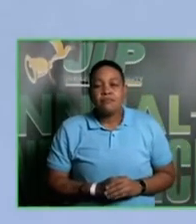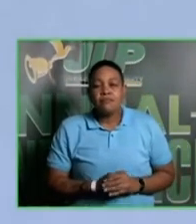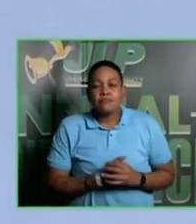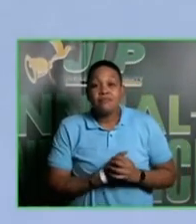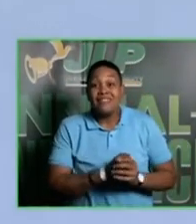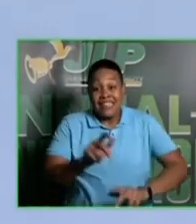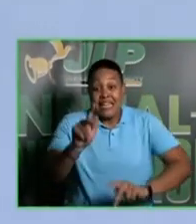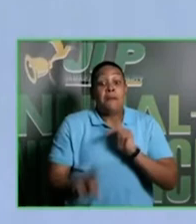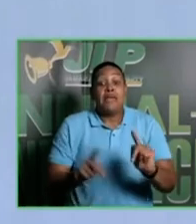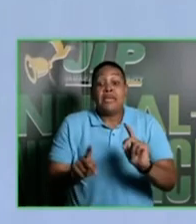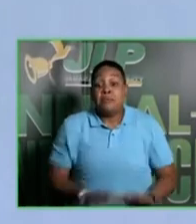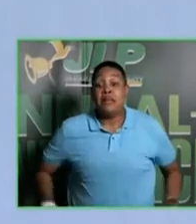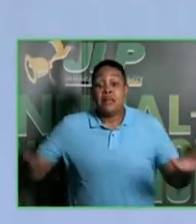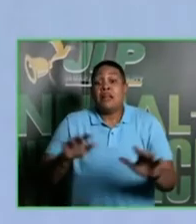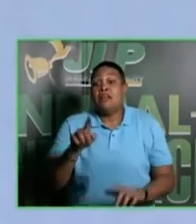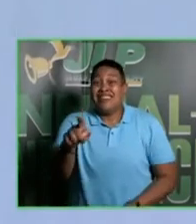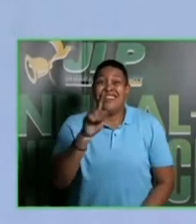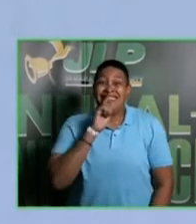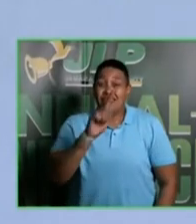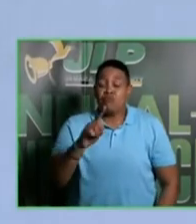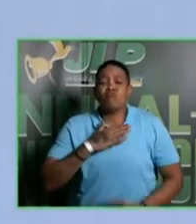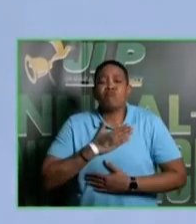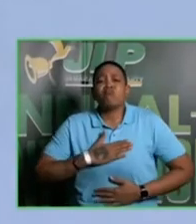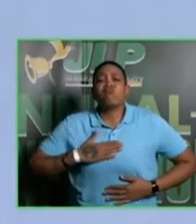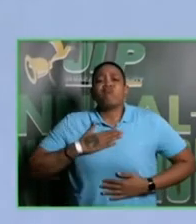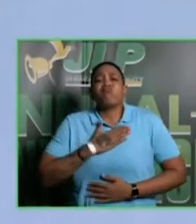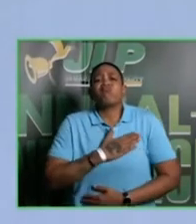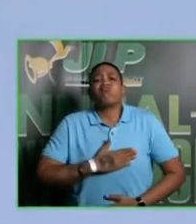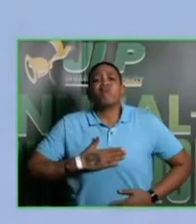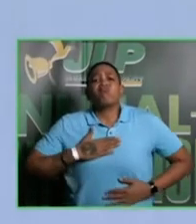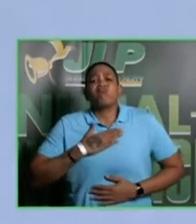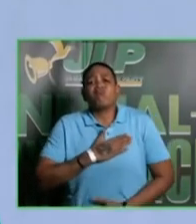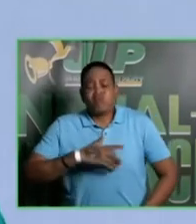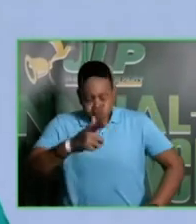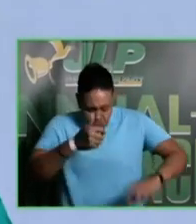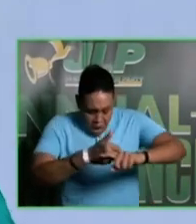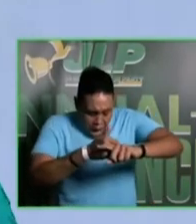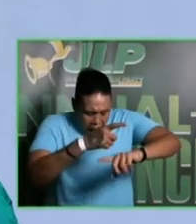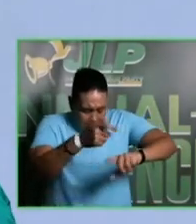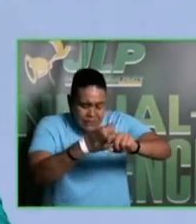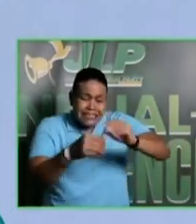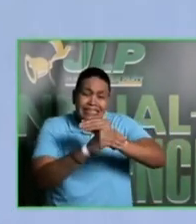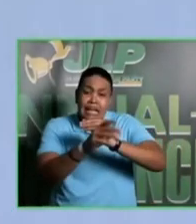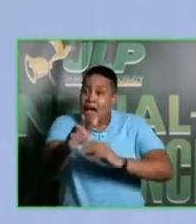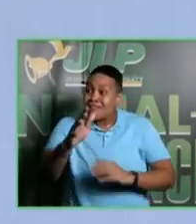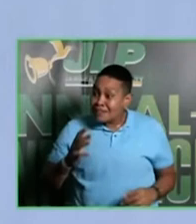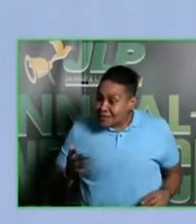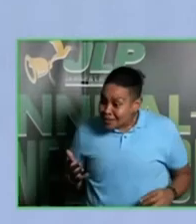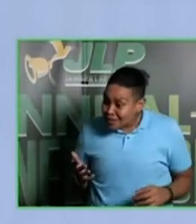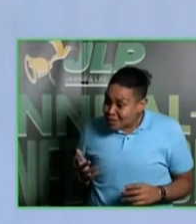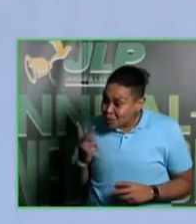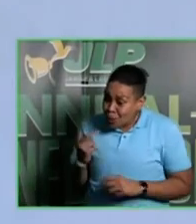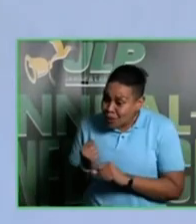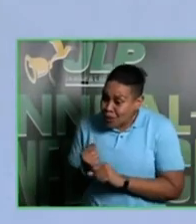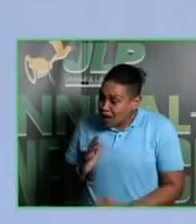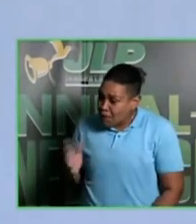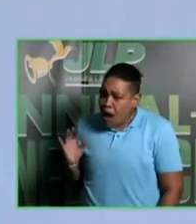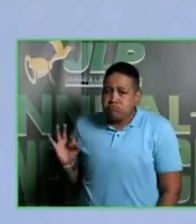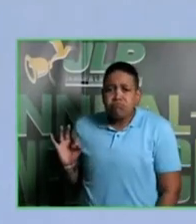The people in Troy, who were without a bridge for 2 years, the